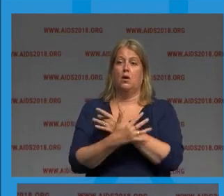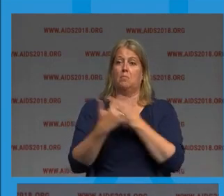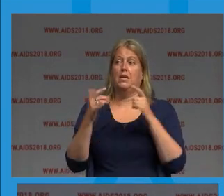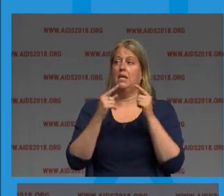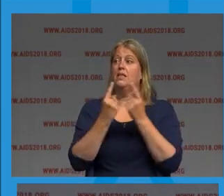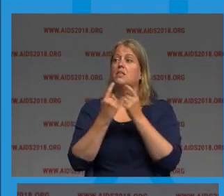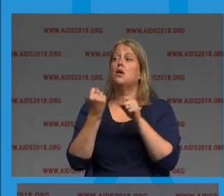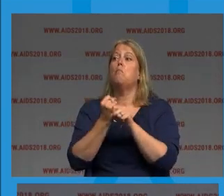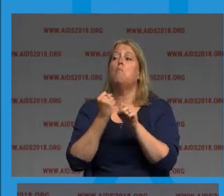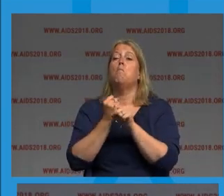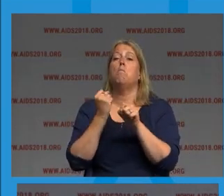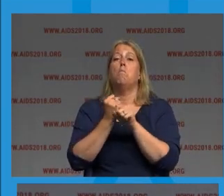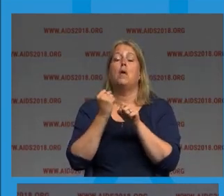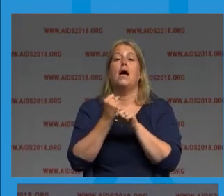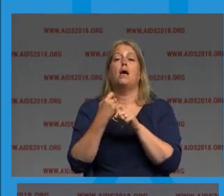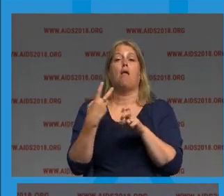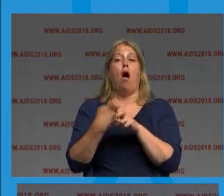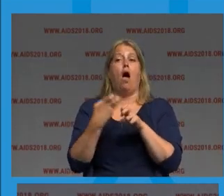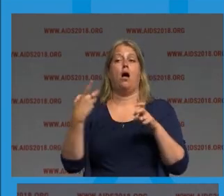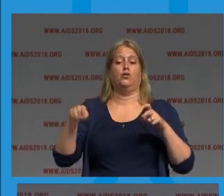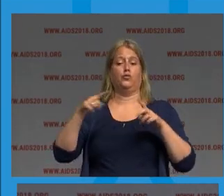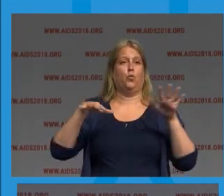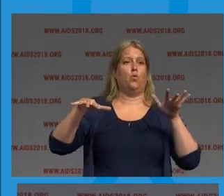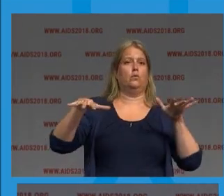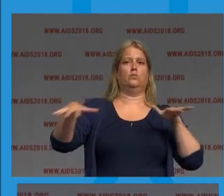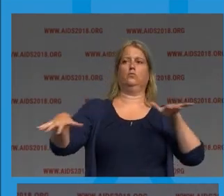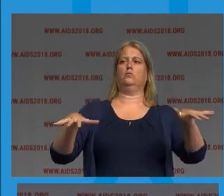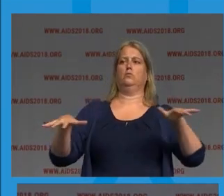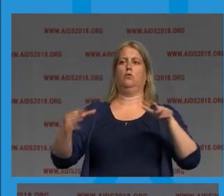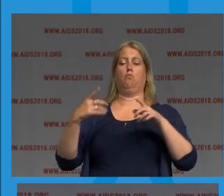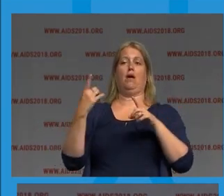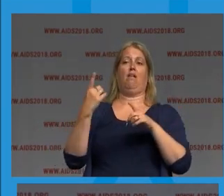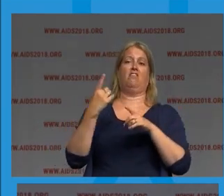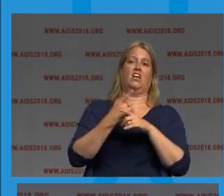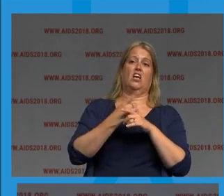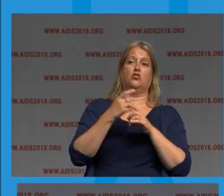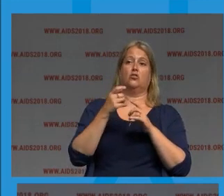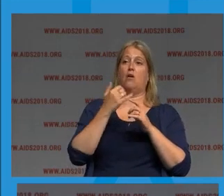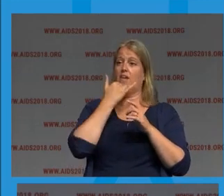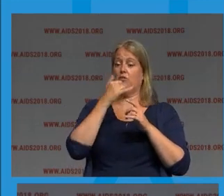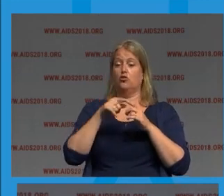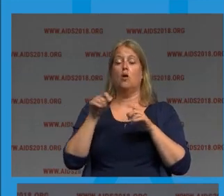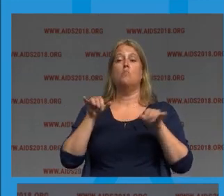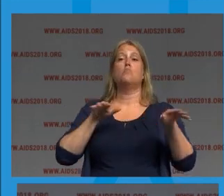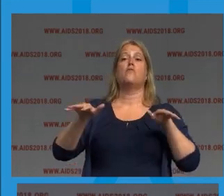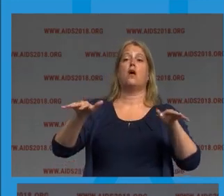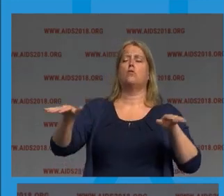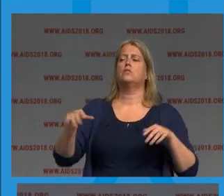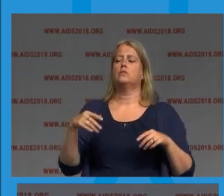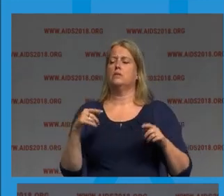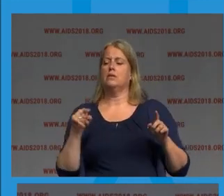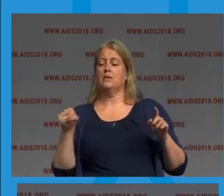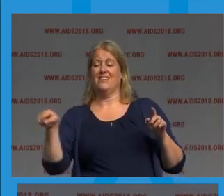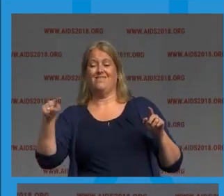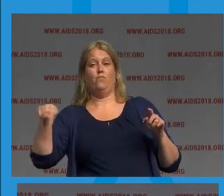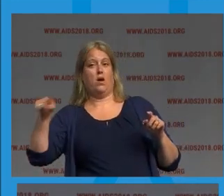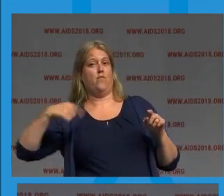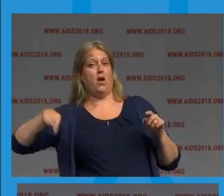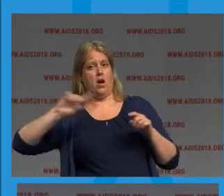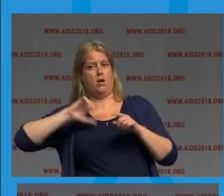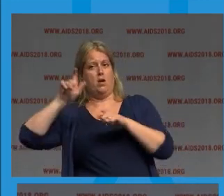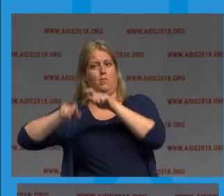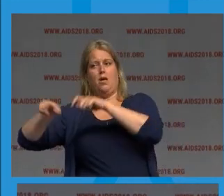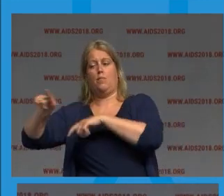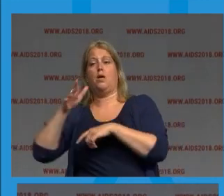who are registered sex offenders to move around. And one thing that I'm reminded is of a person who's a mother. She's one of our survivors, she's a mother, and